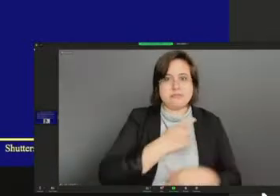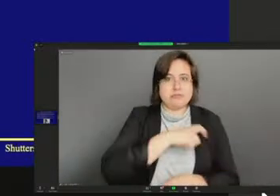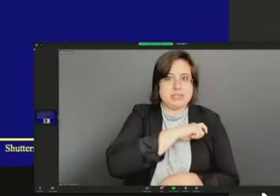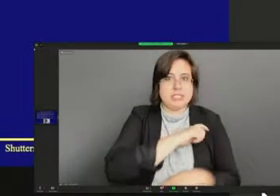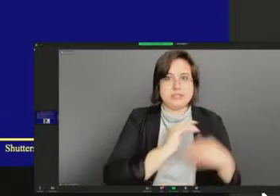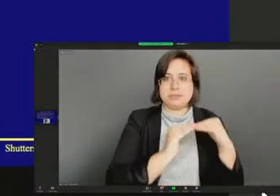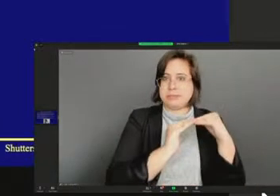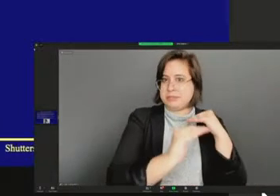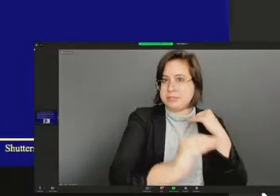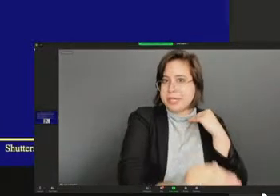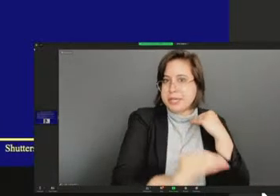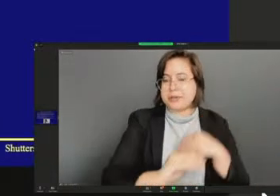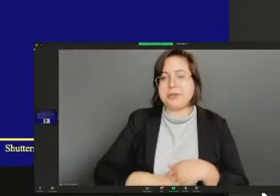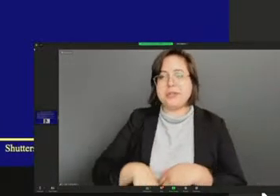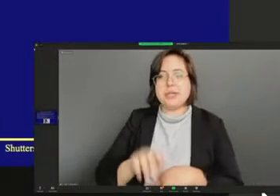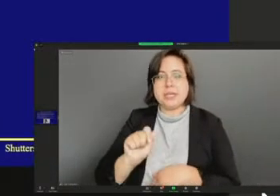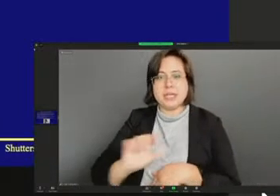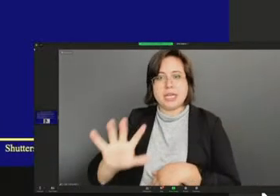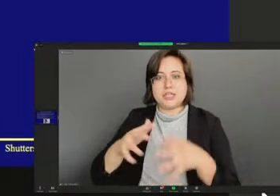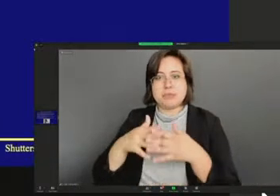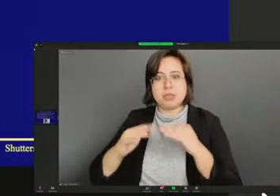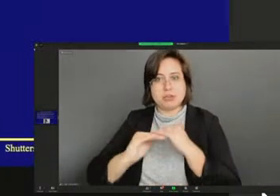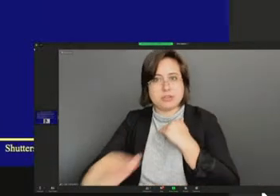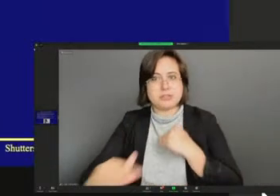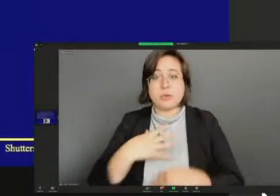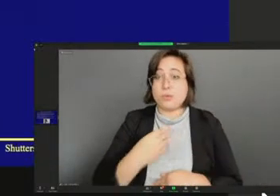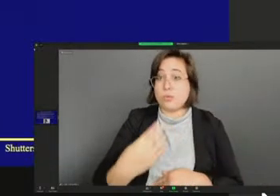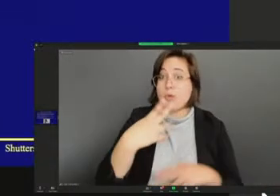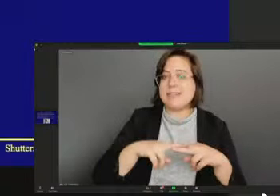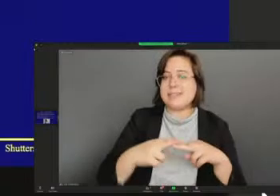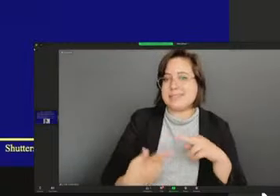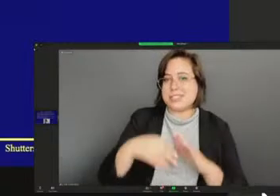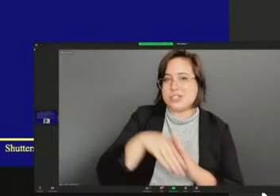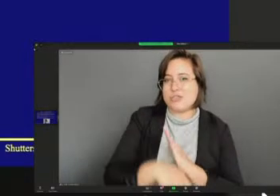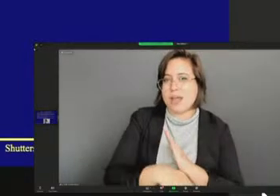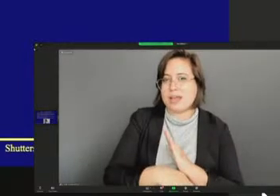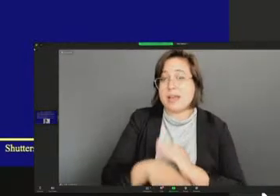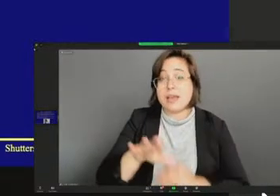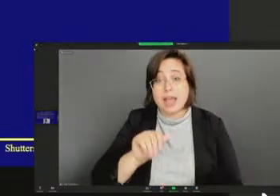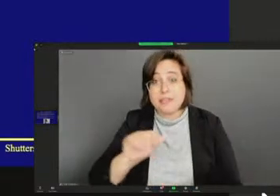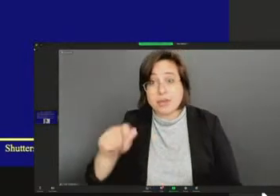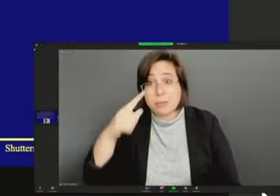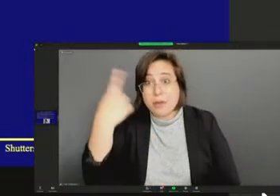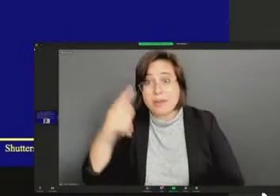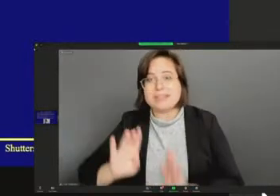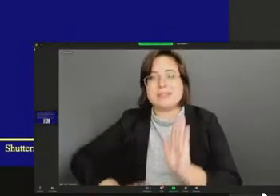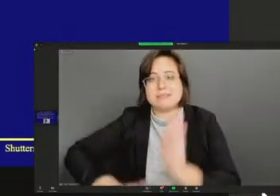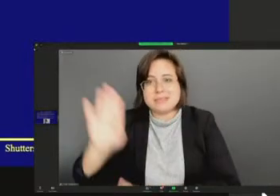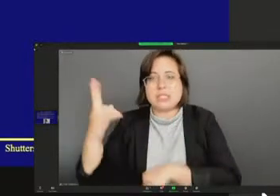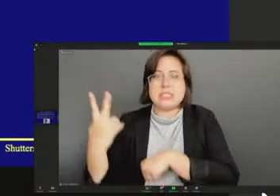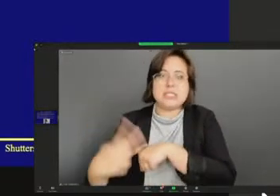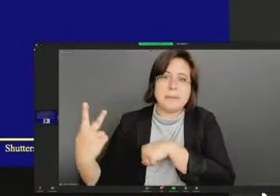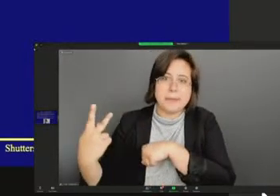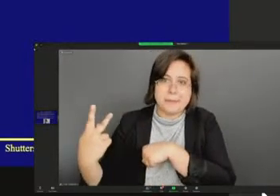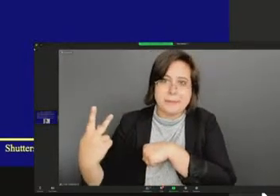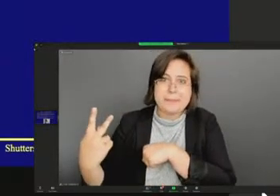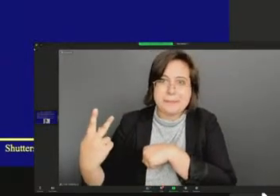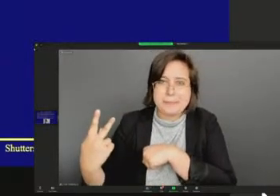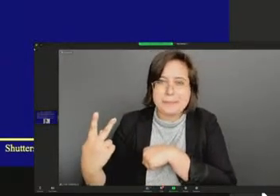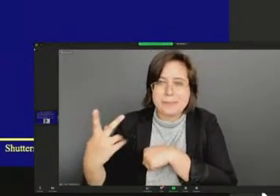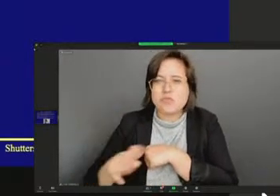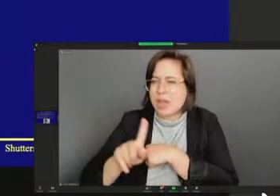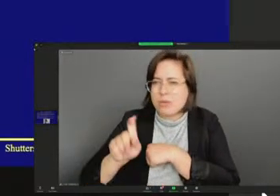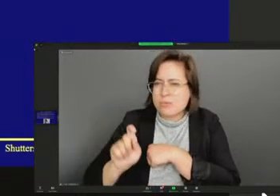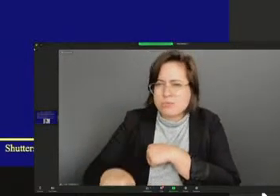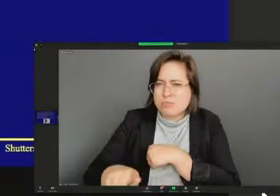for Asian Americans. They have declined for whites. They have doubled for African Americans, which raises the question of what